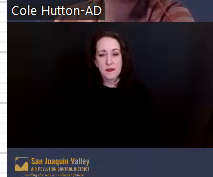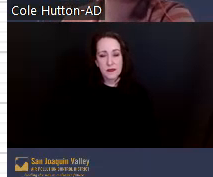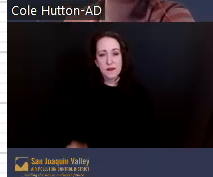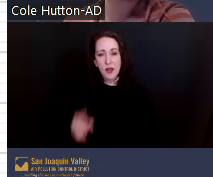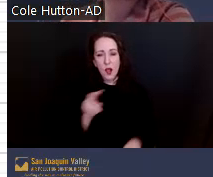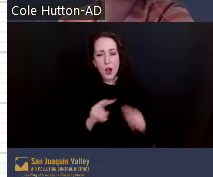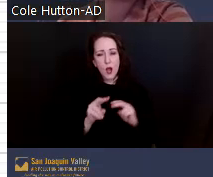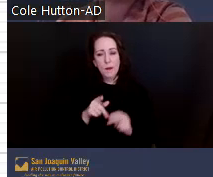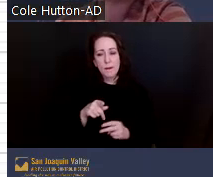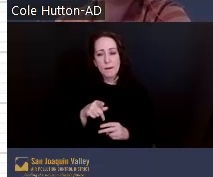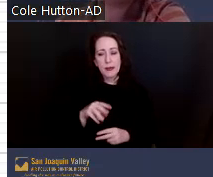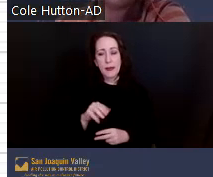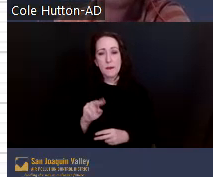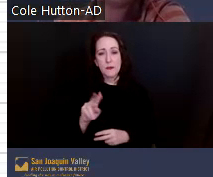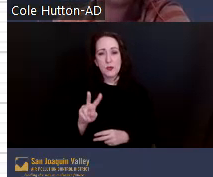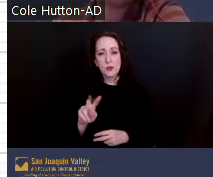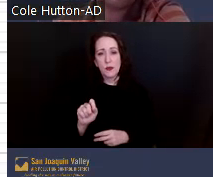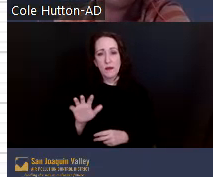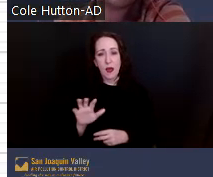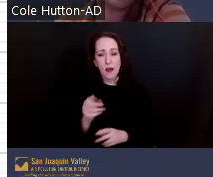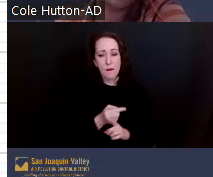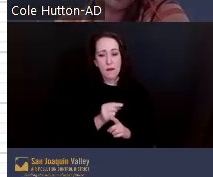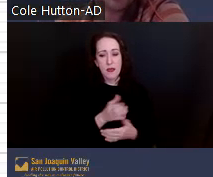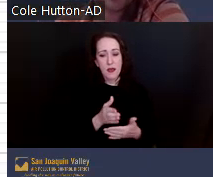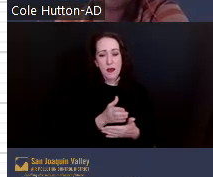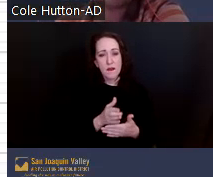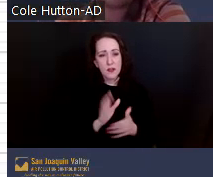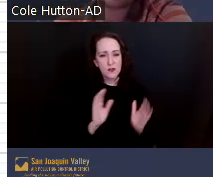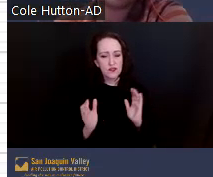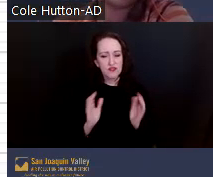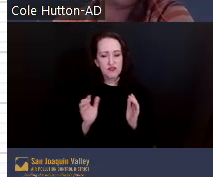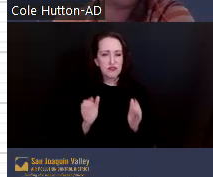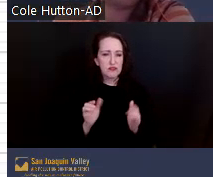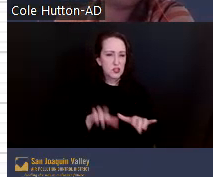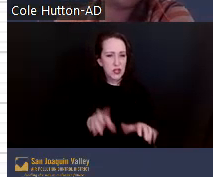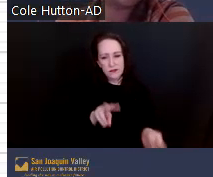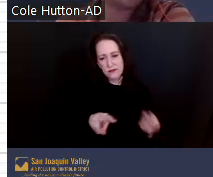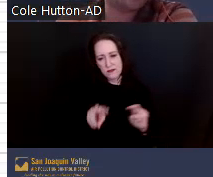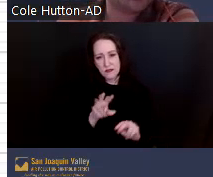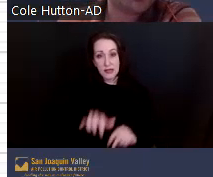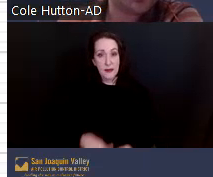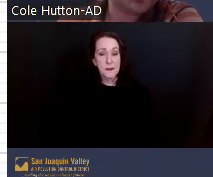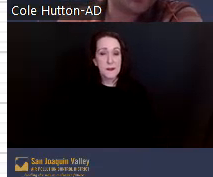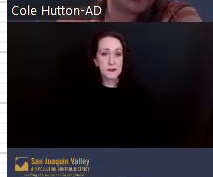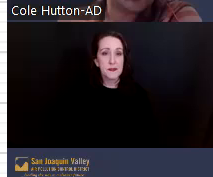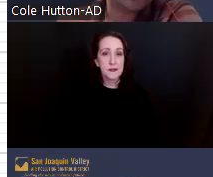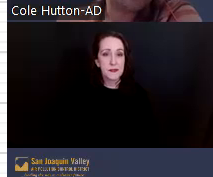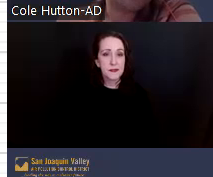Looking at the PM 2.5 monthly average comparison, I'll give you a chance to look through this